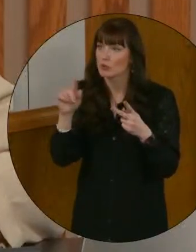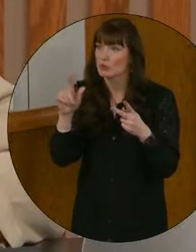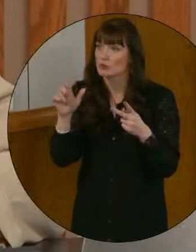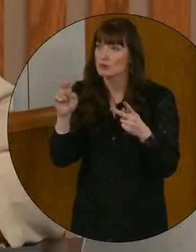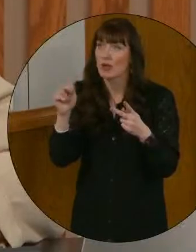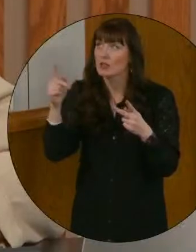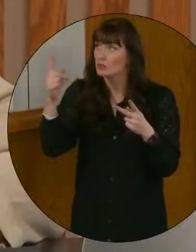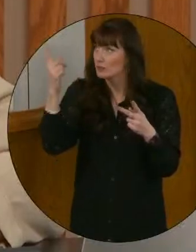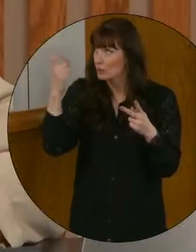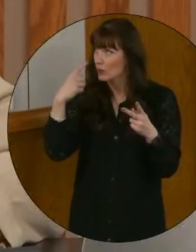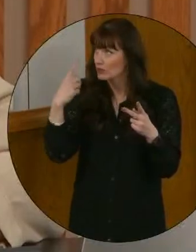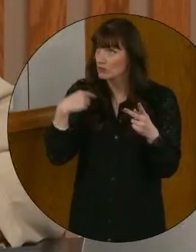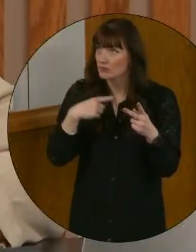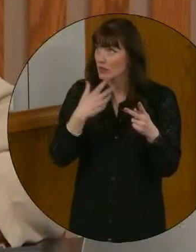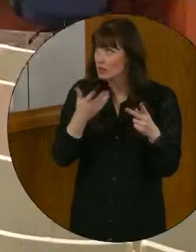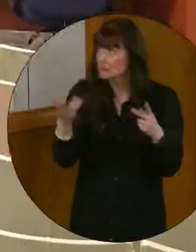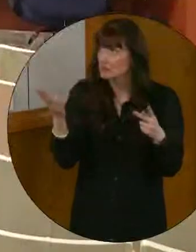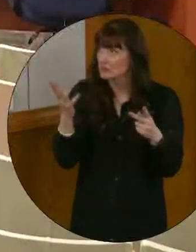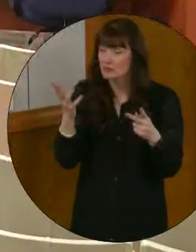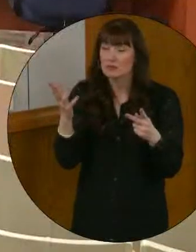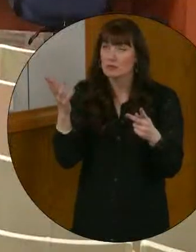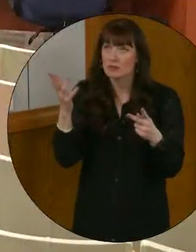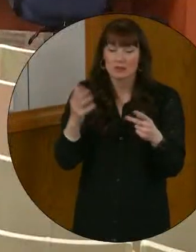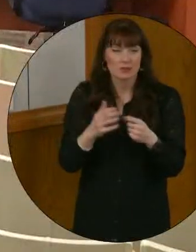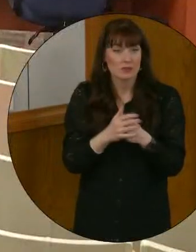either Trustee Williams or I?